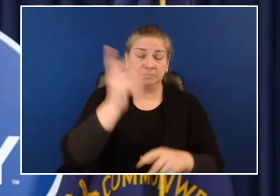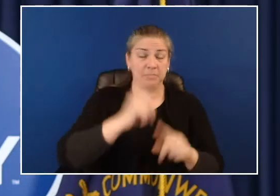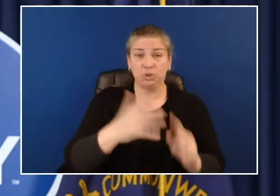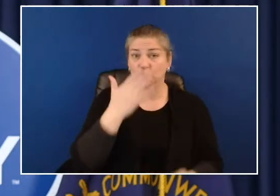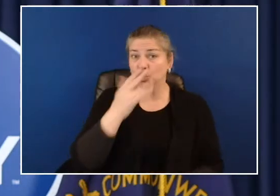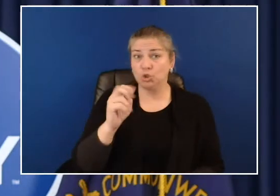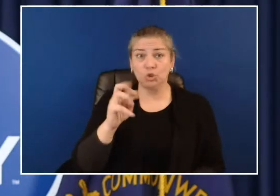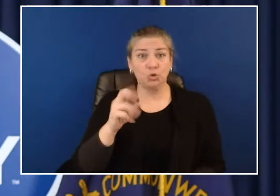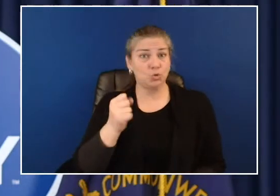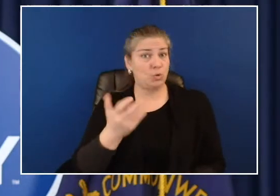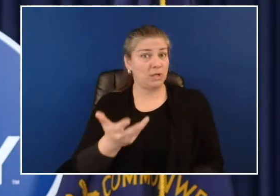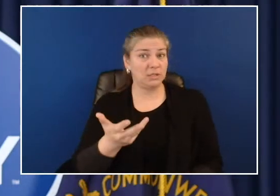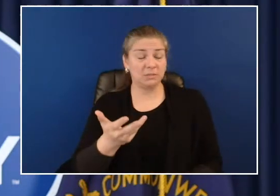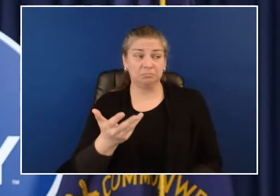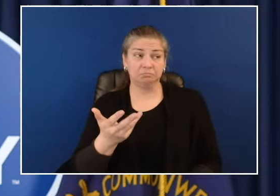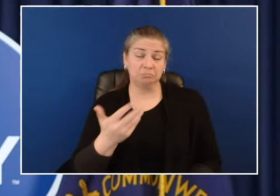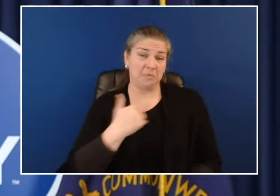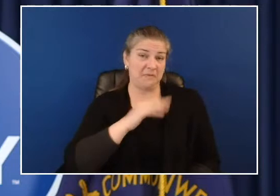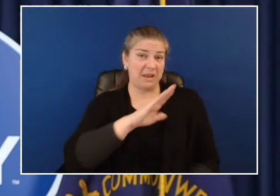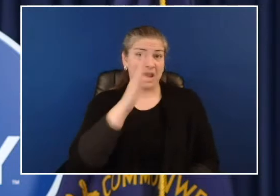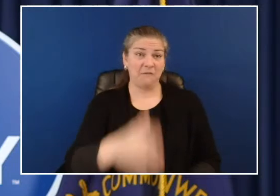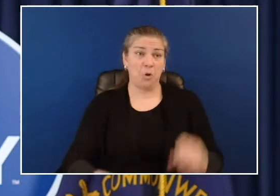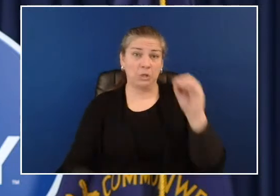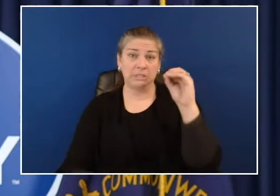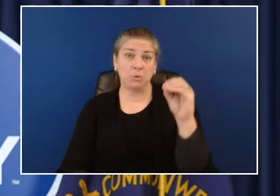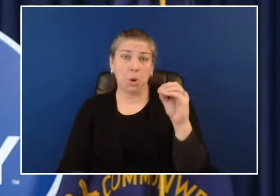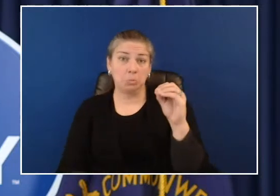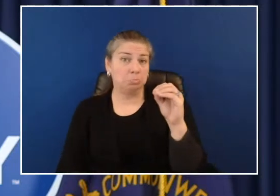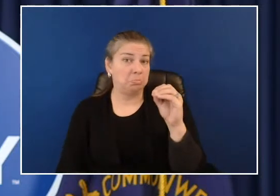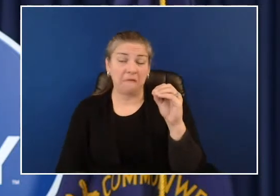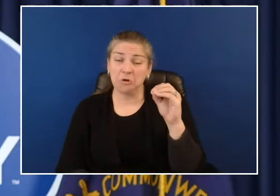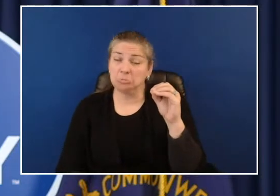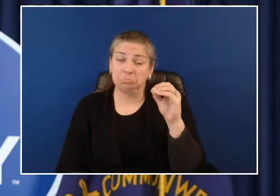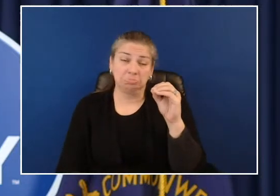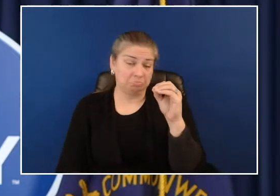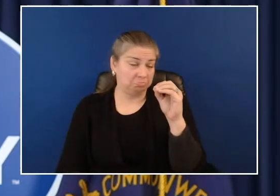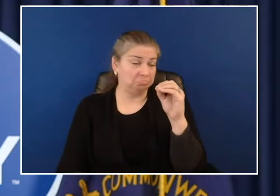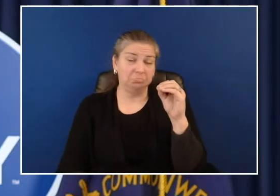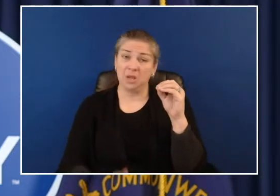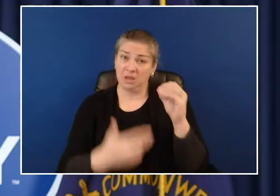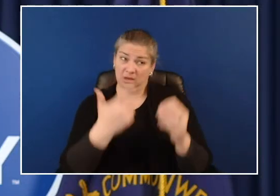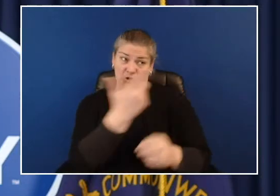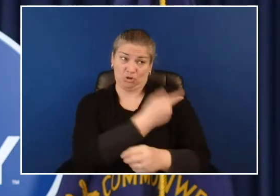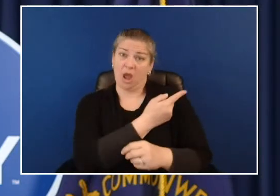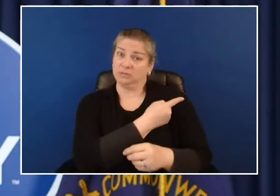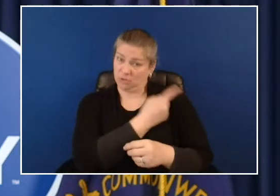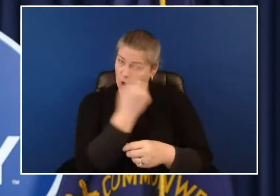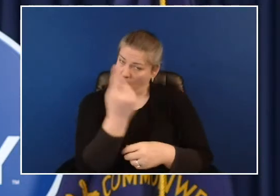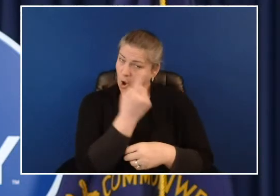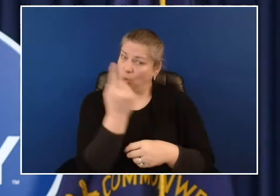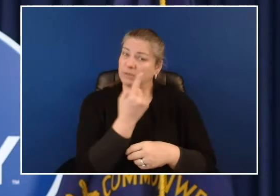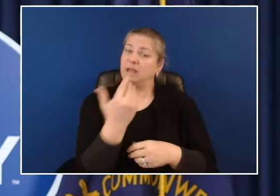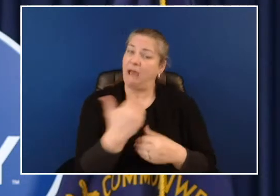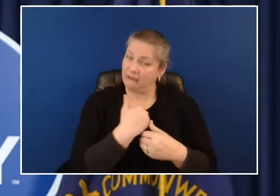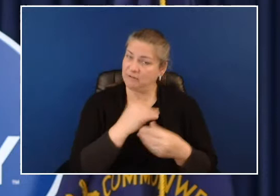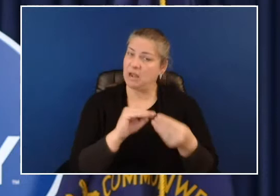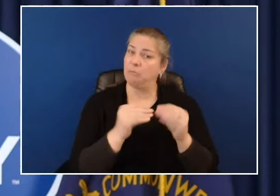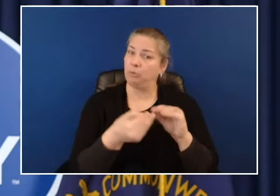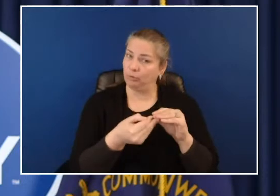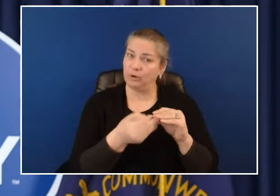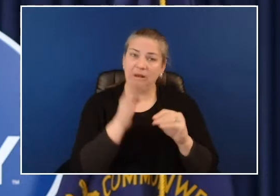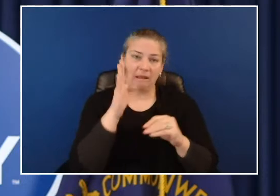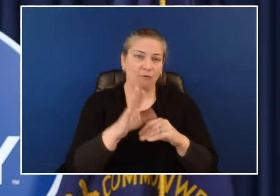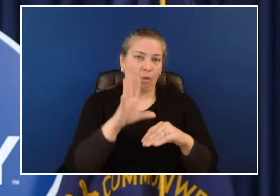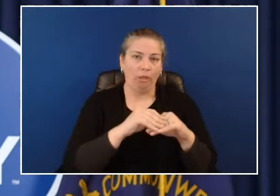never reached zero, right, in any given day on number of Kentuckians getting vaccinated for the first time. It's just